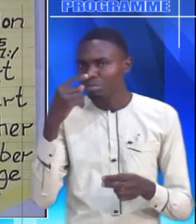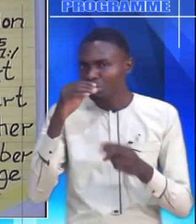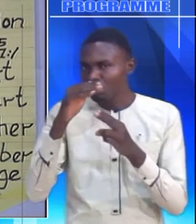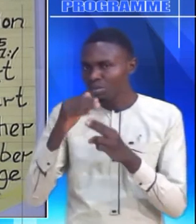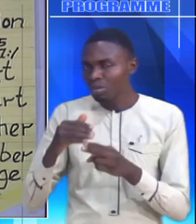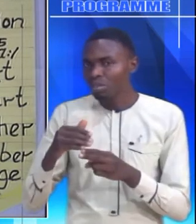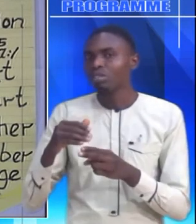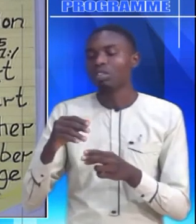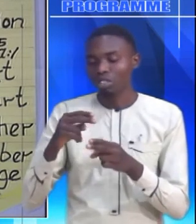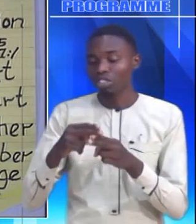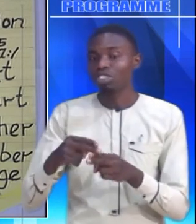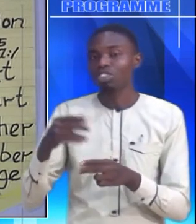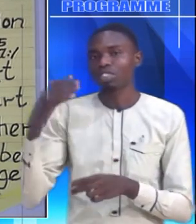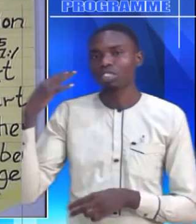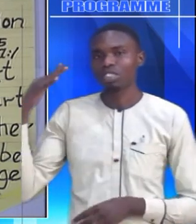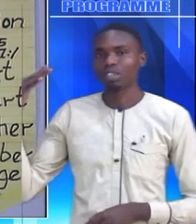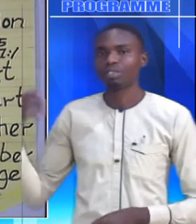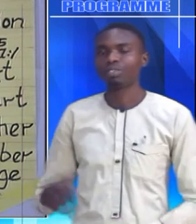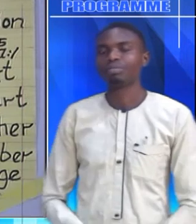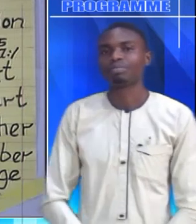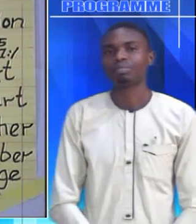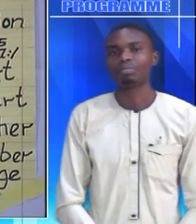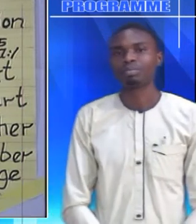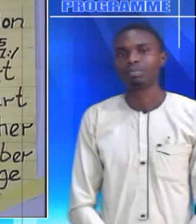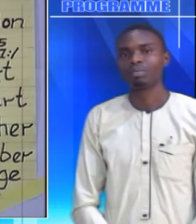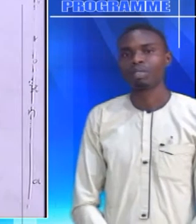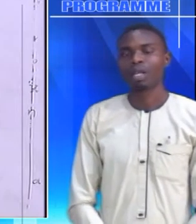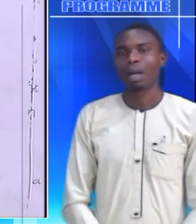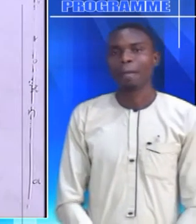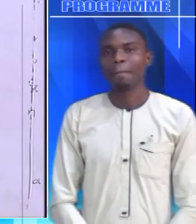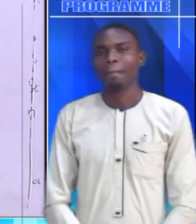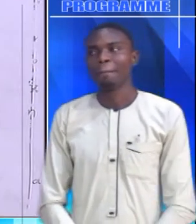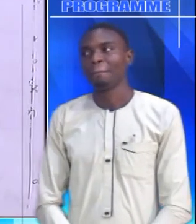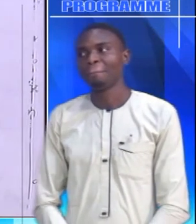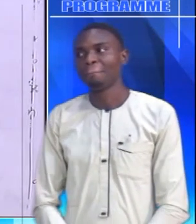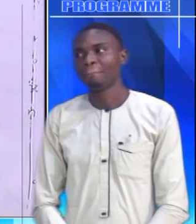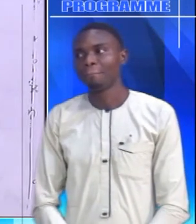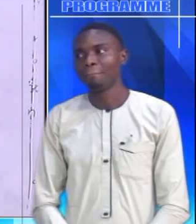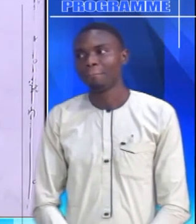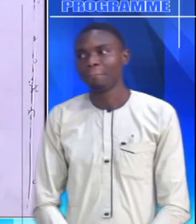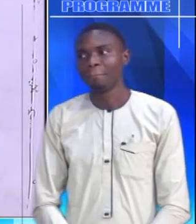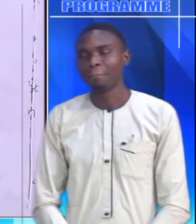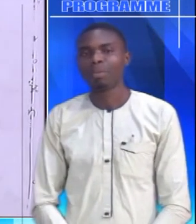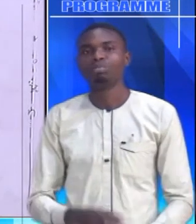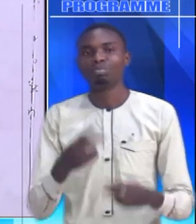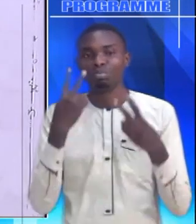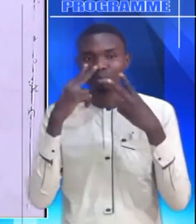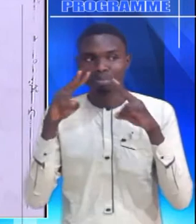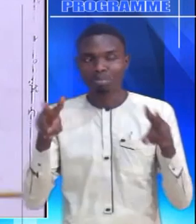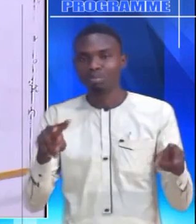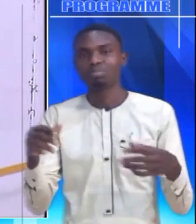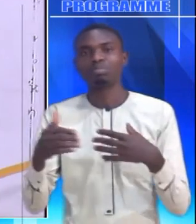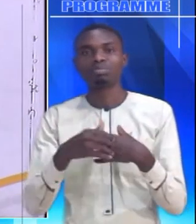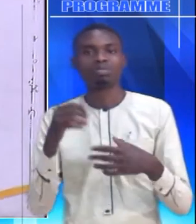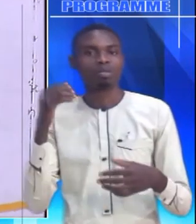Cat. C-A-T in the spelling. But we pronounce what? Ah. We are at home. I believe you are following. Then we